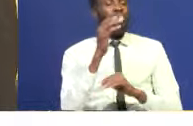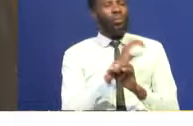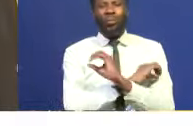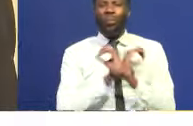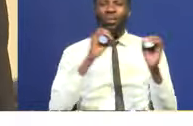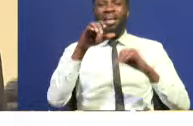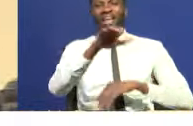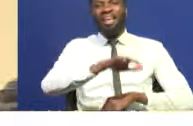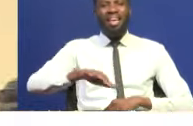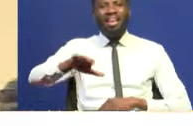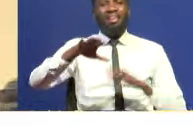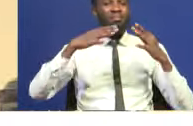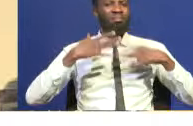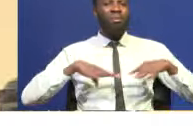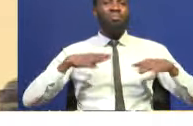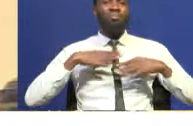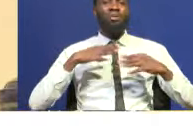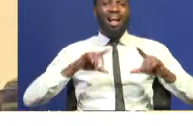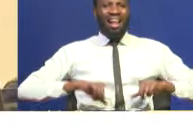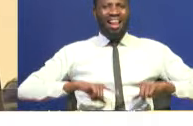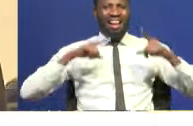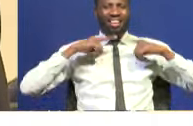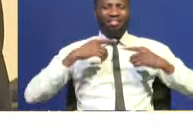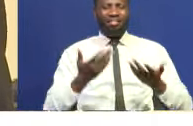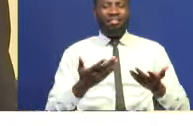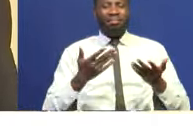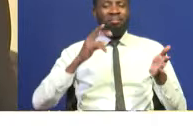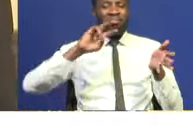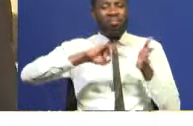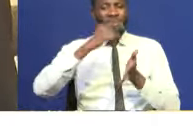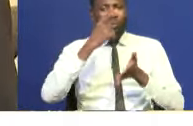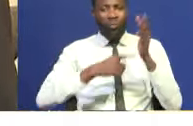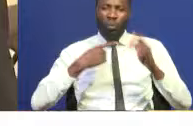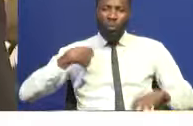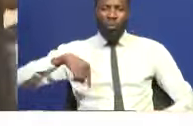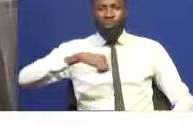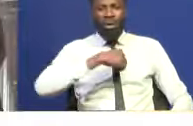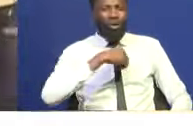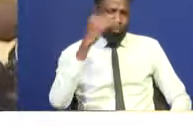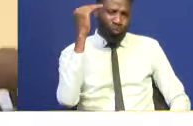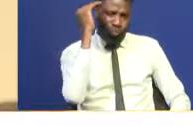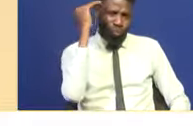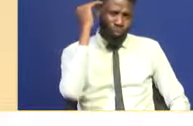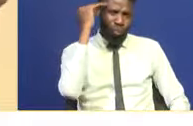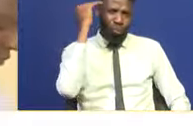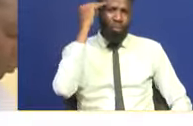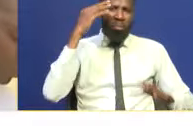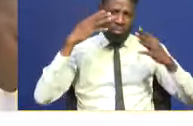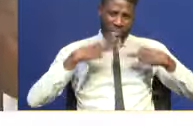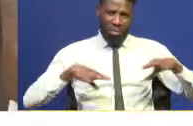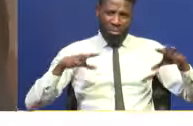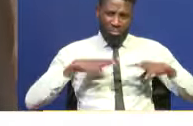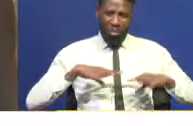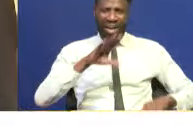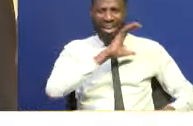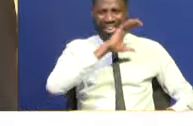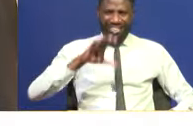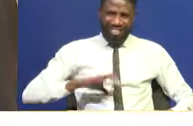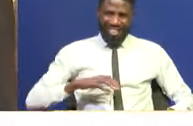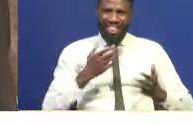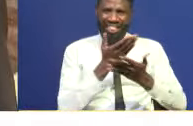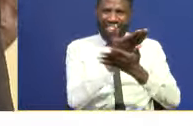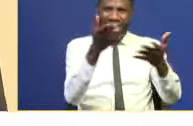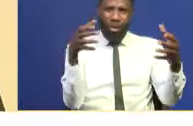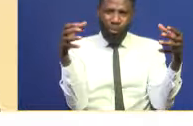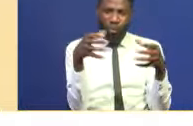katikati ya majamii zetu. Kwa hivyo tunajua kati ya hata Wakristo wetu, labda